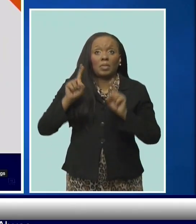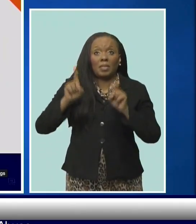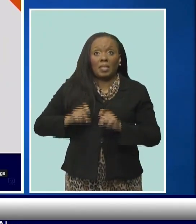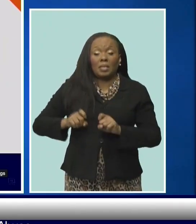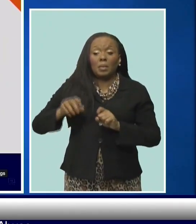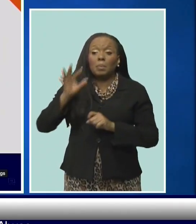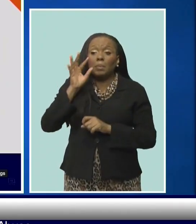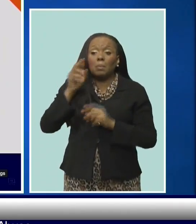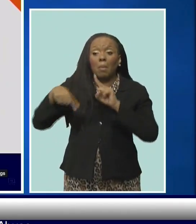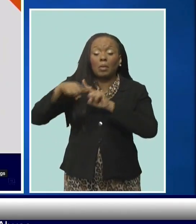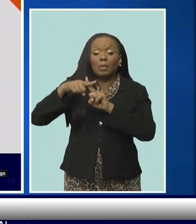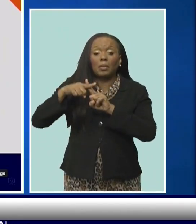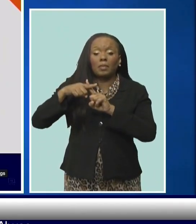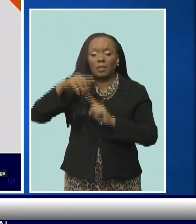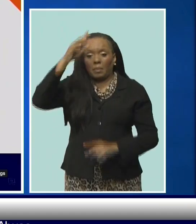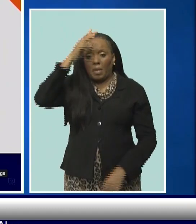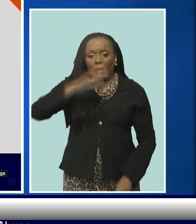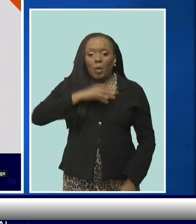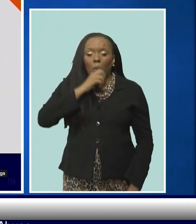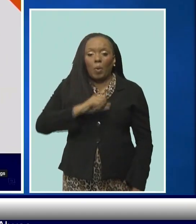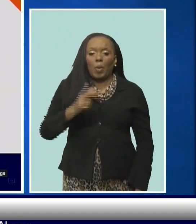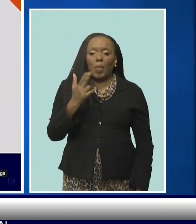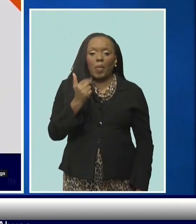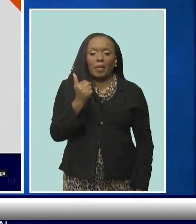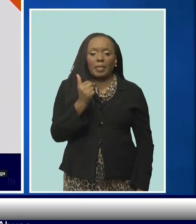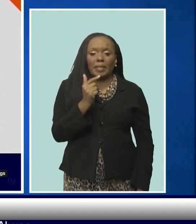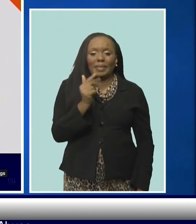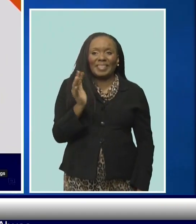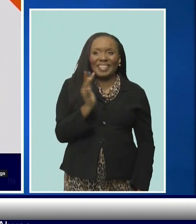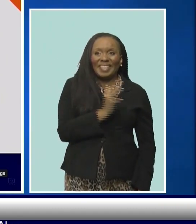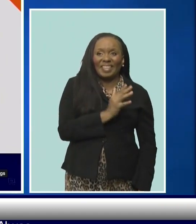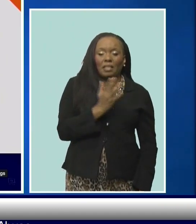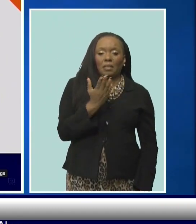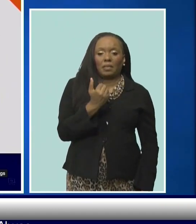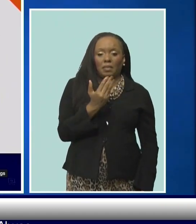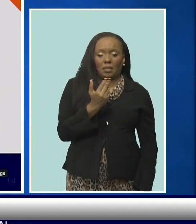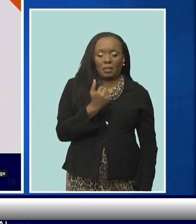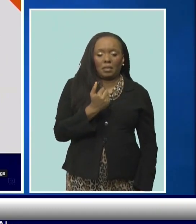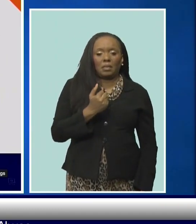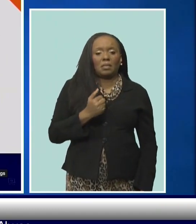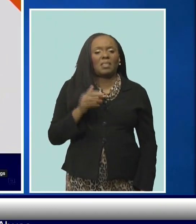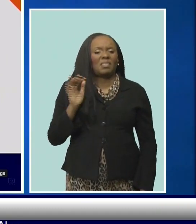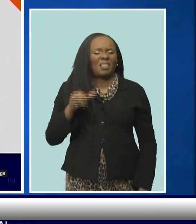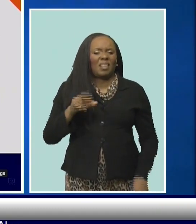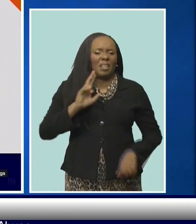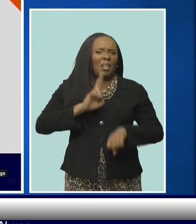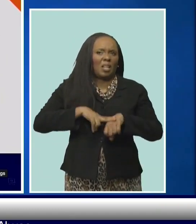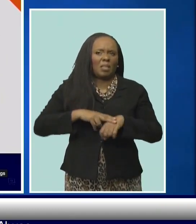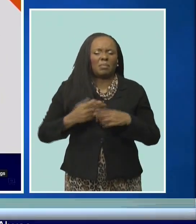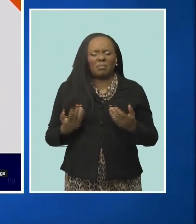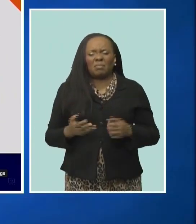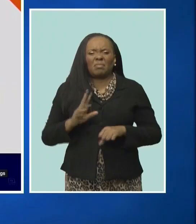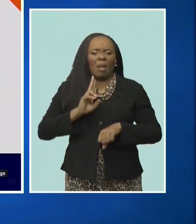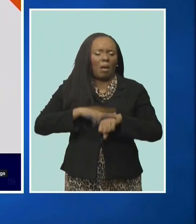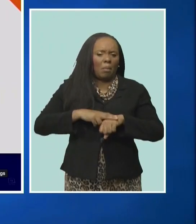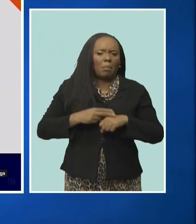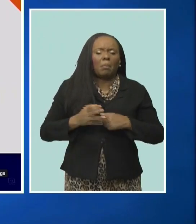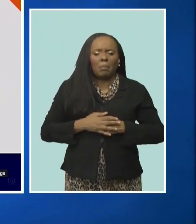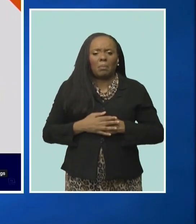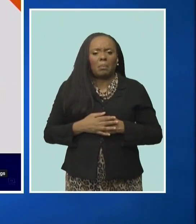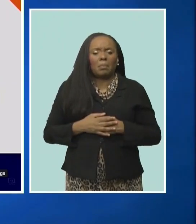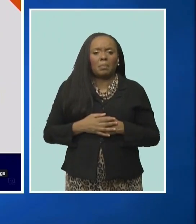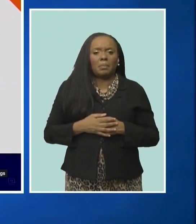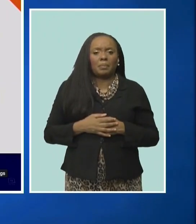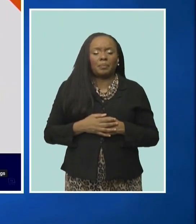males, and they were between the ages of 13 and 15 years. And that's normally about what we tend to see, right? That